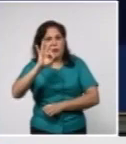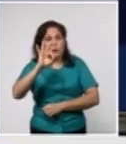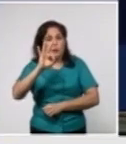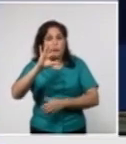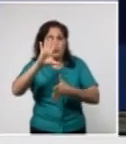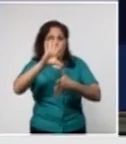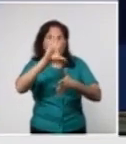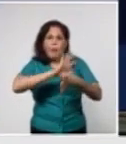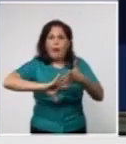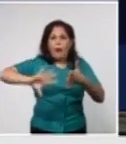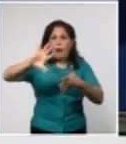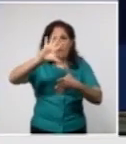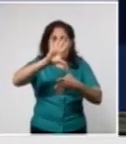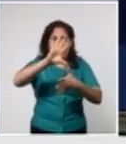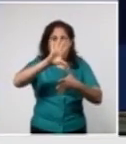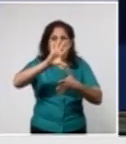of